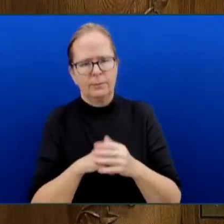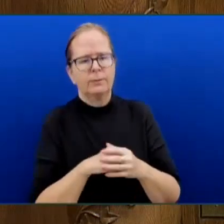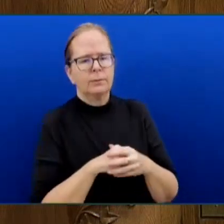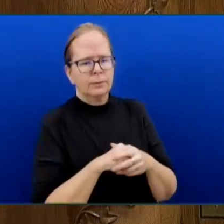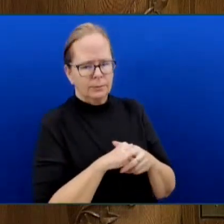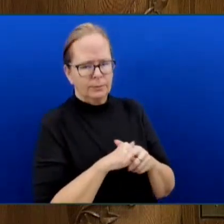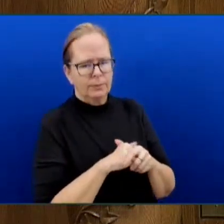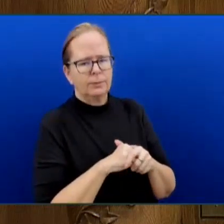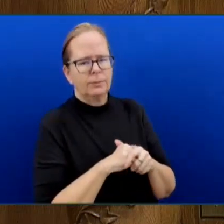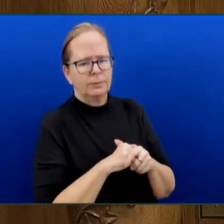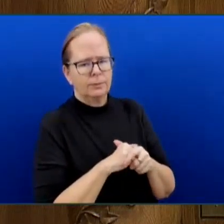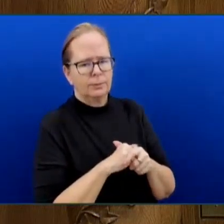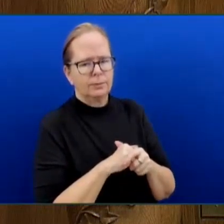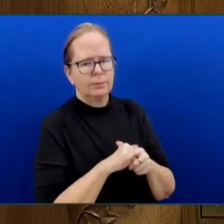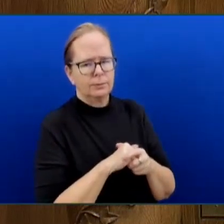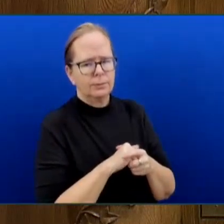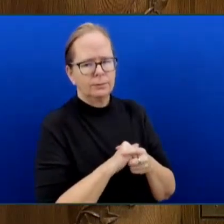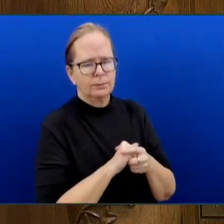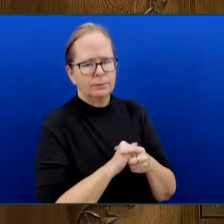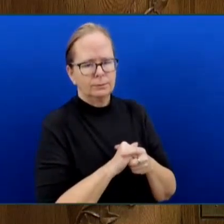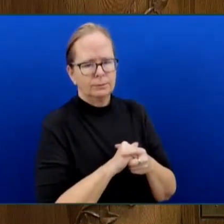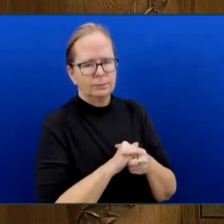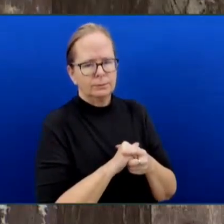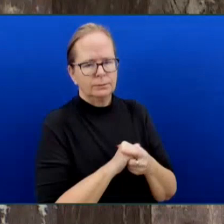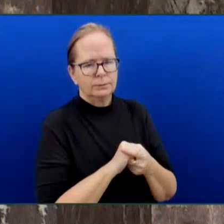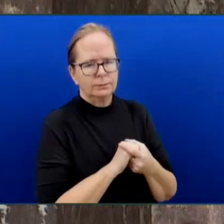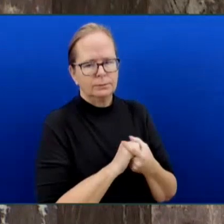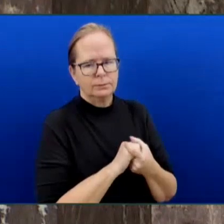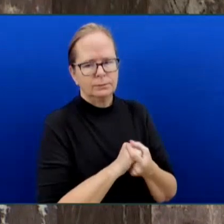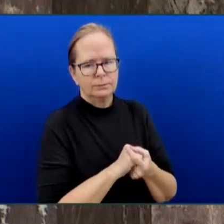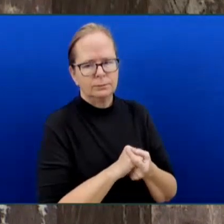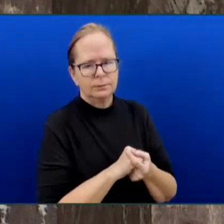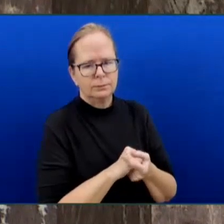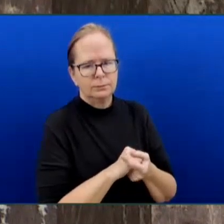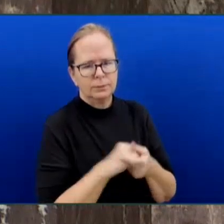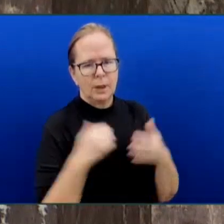Minister of Housing. Thank you, Honourable Speaker.